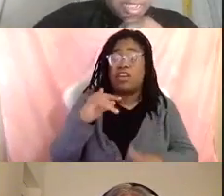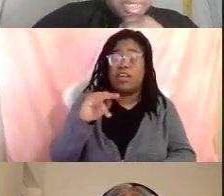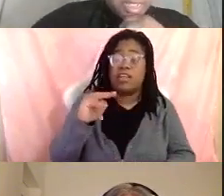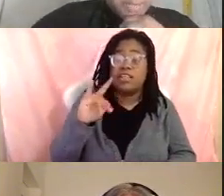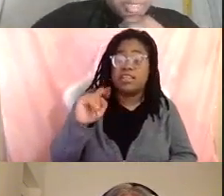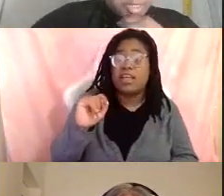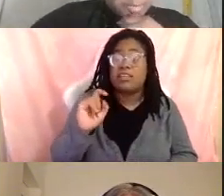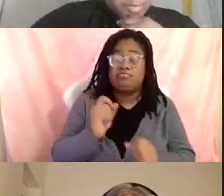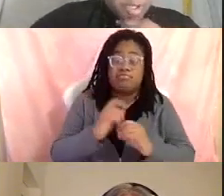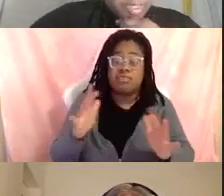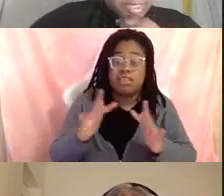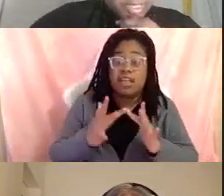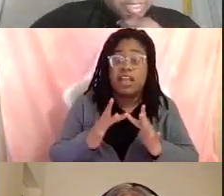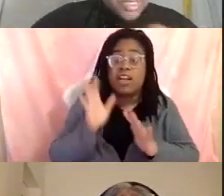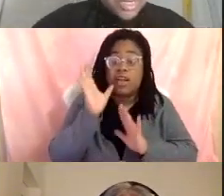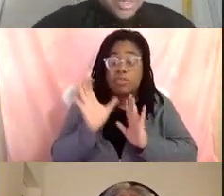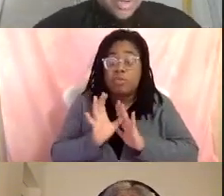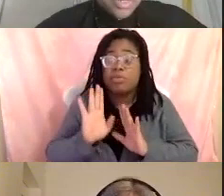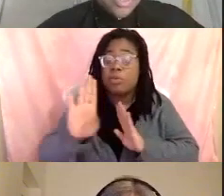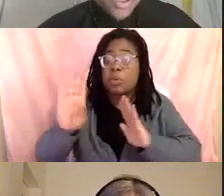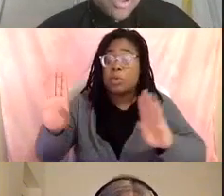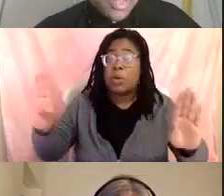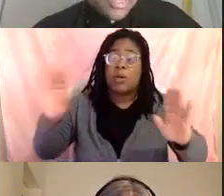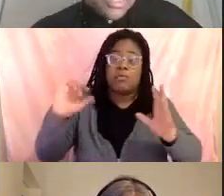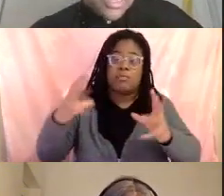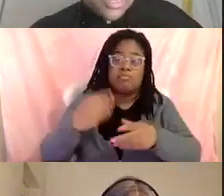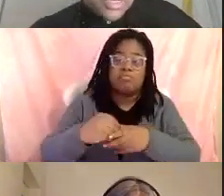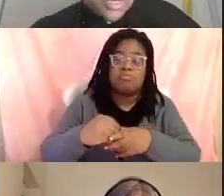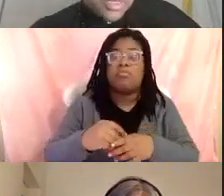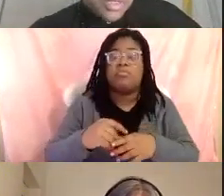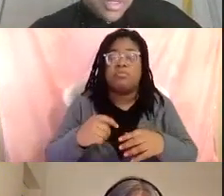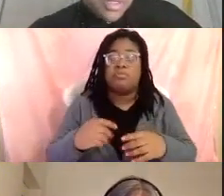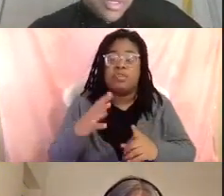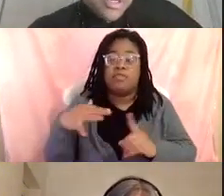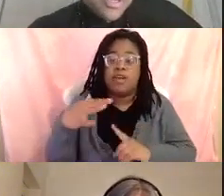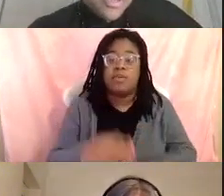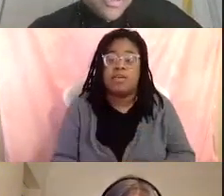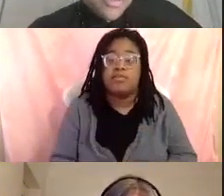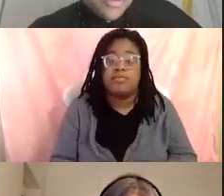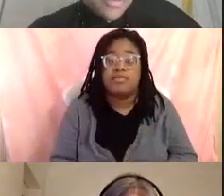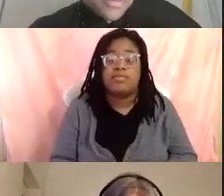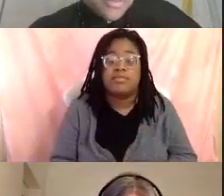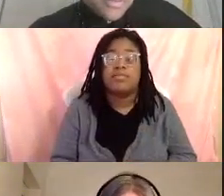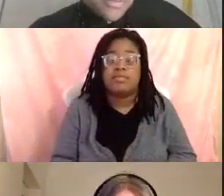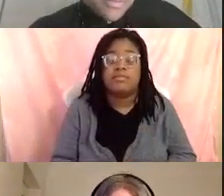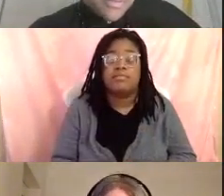internet, images on the wall, existence in colonial environment. Let's